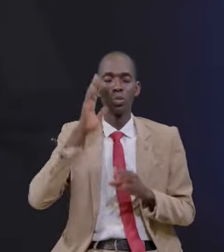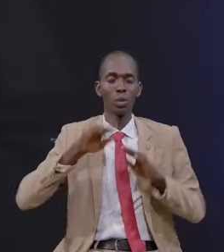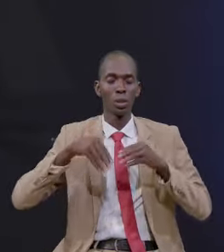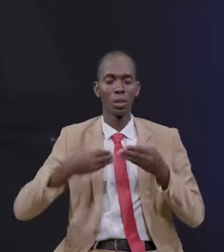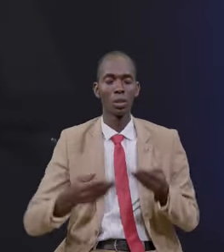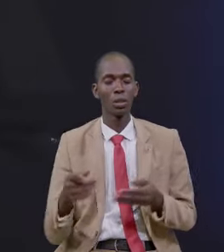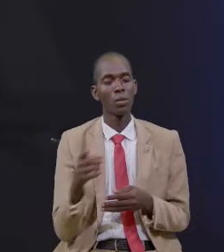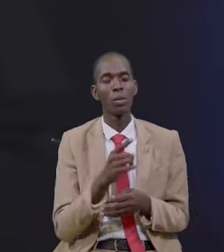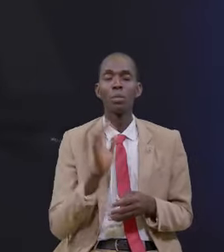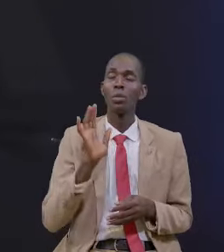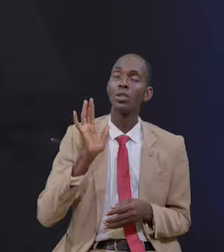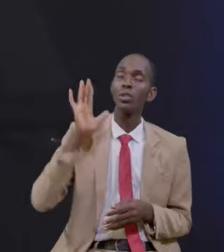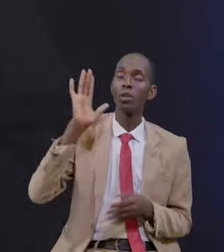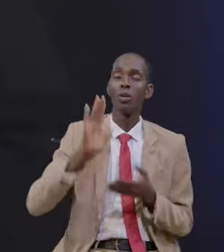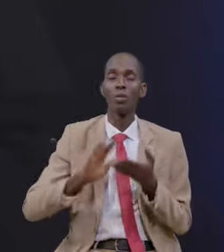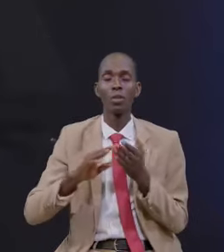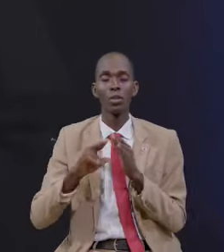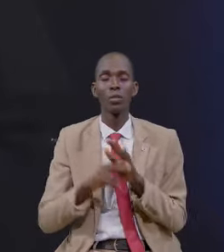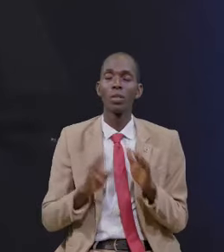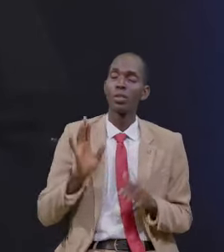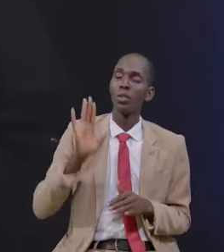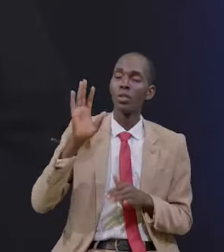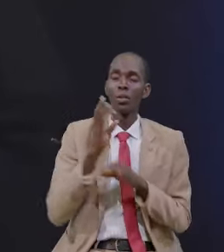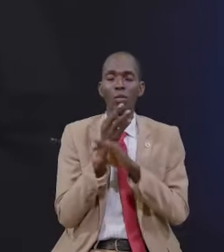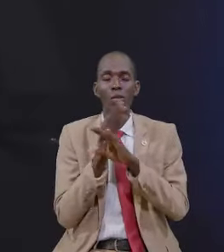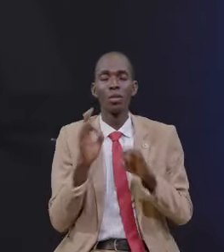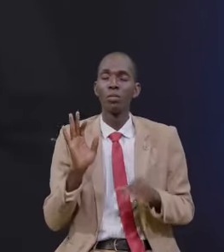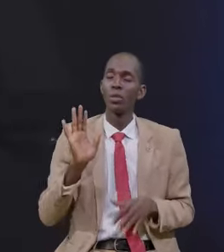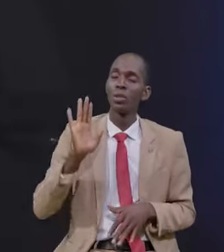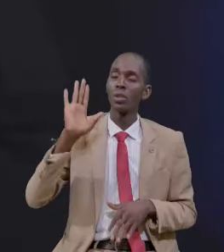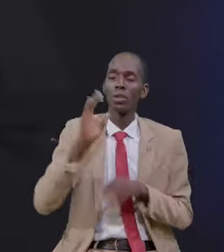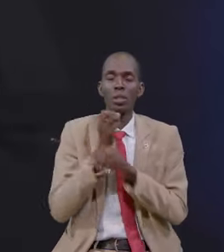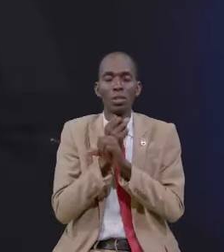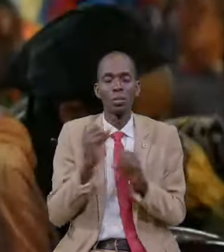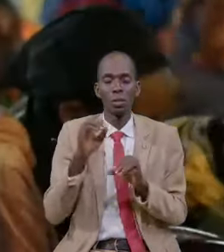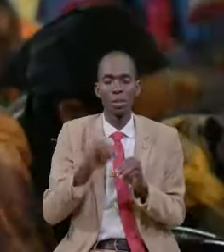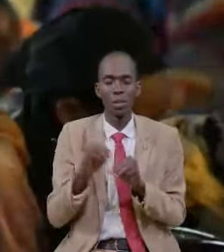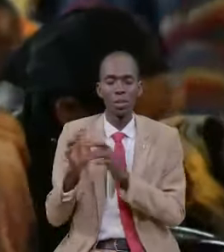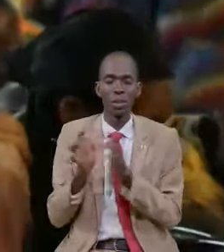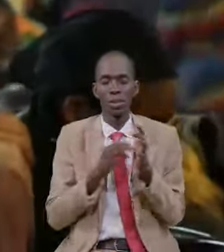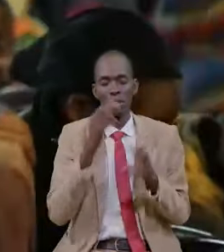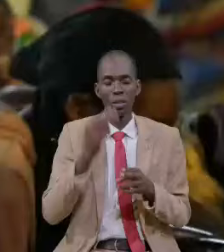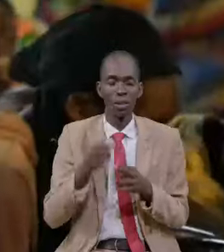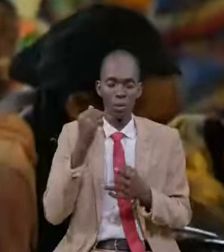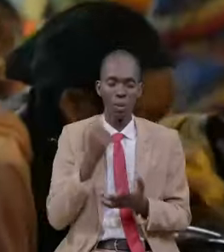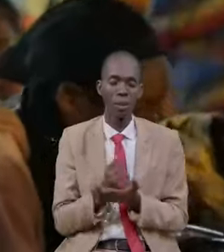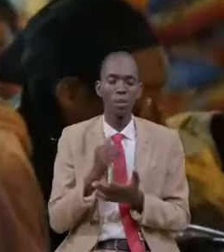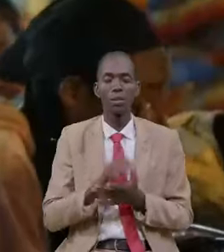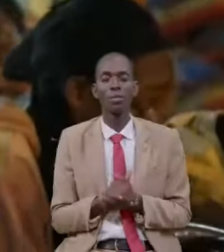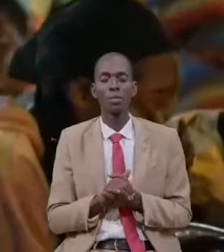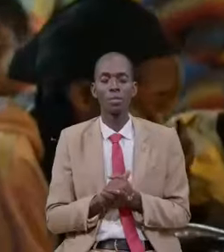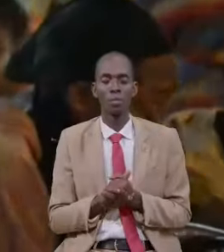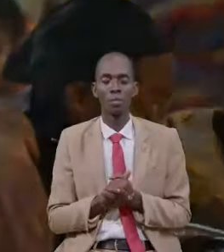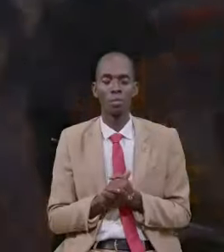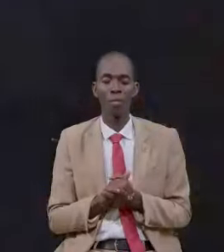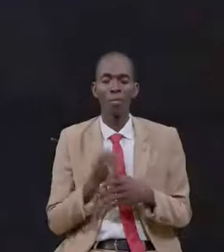your forgiveness, your freedom, your salvation, in Jesus' name. Save